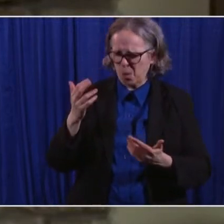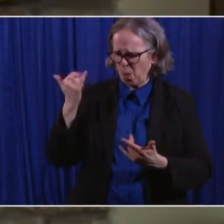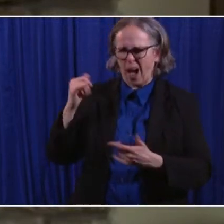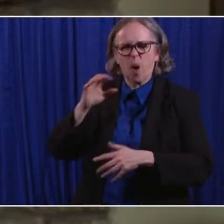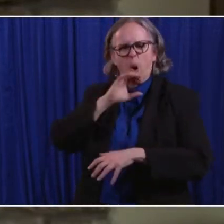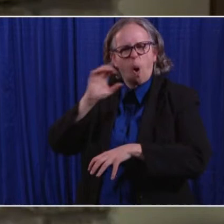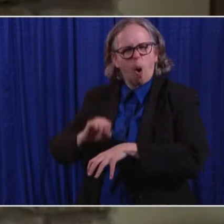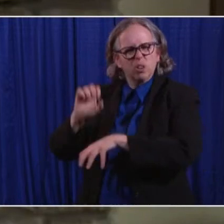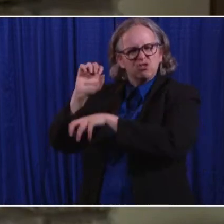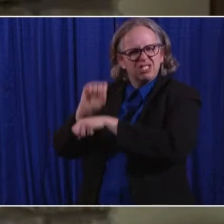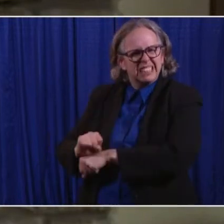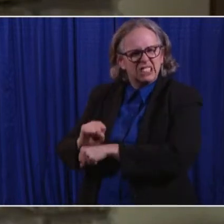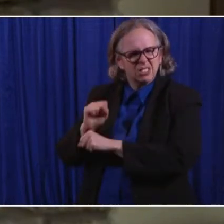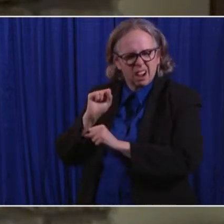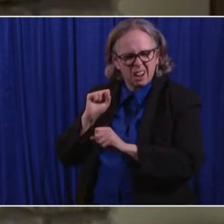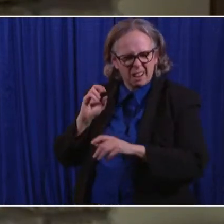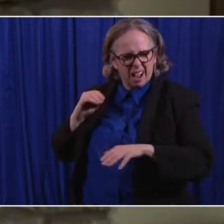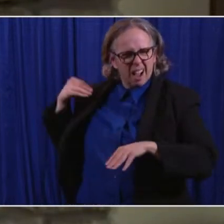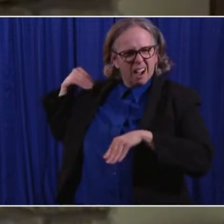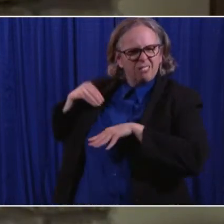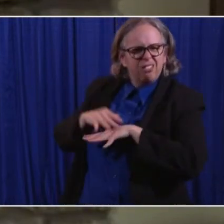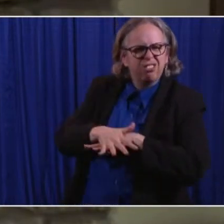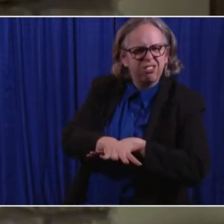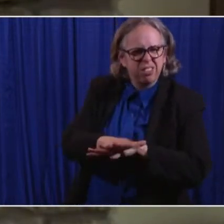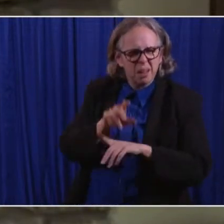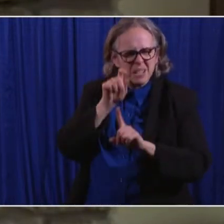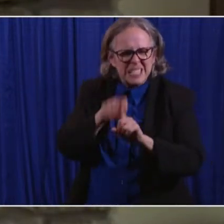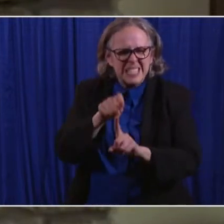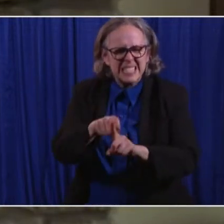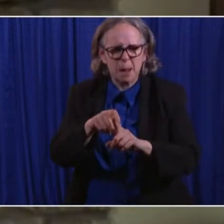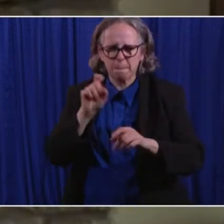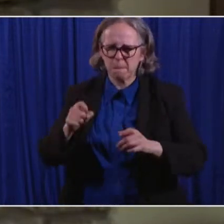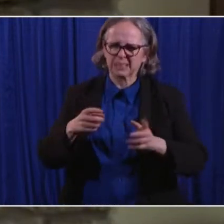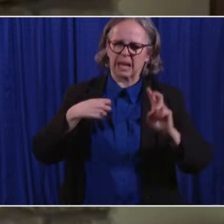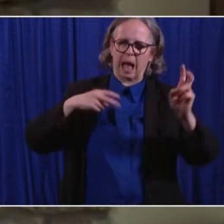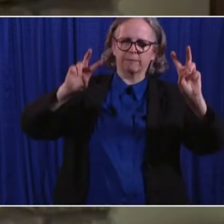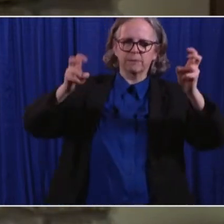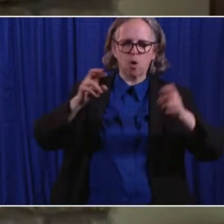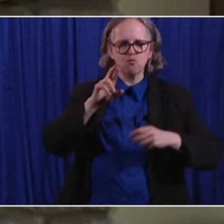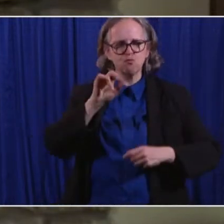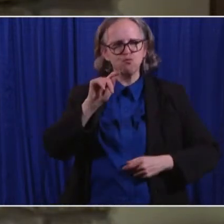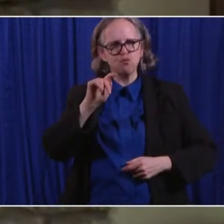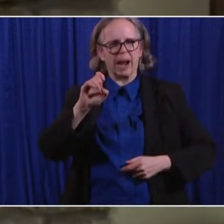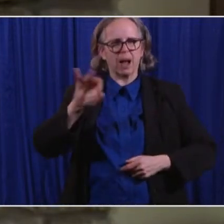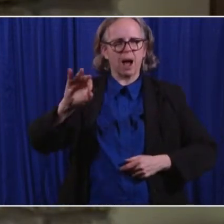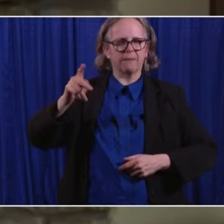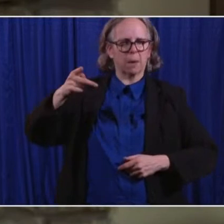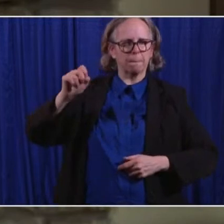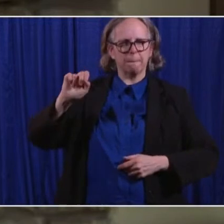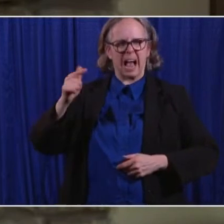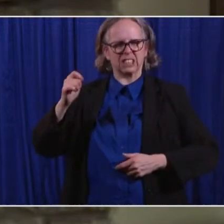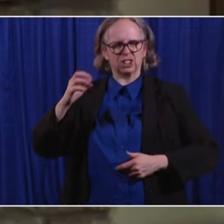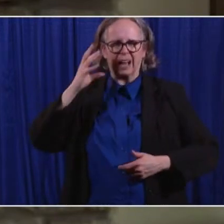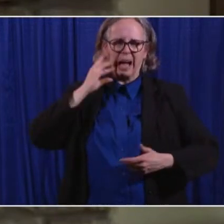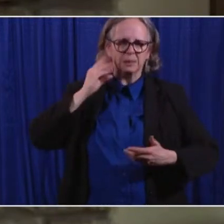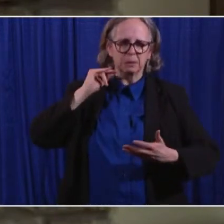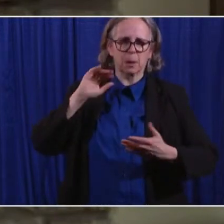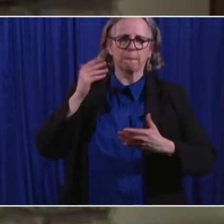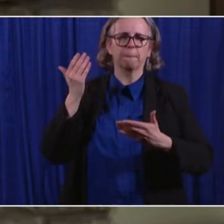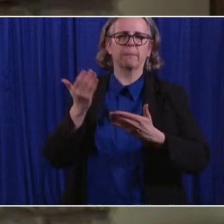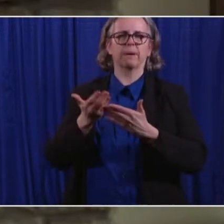some rite of passage that someone has to go through before they can be part of a group.